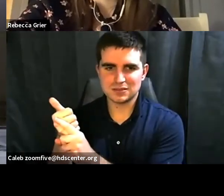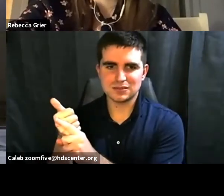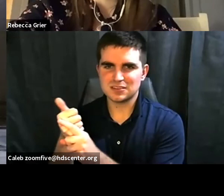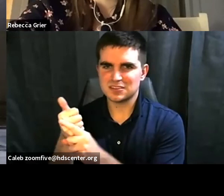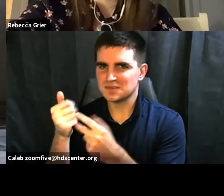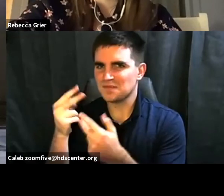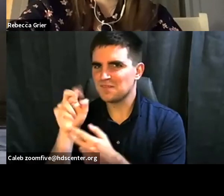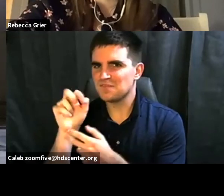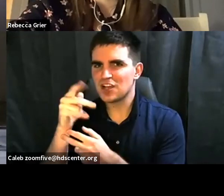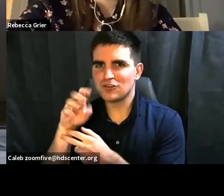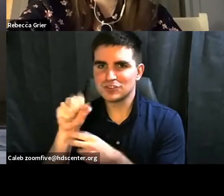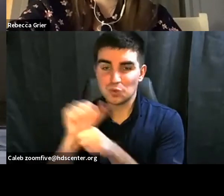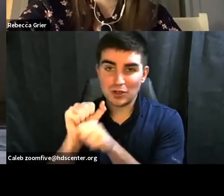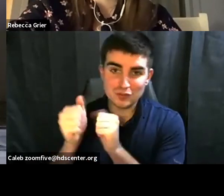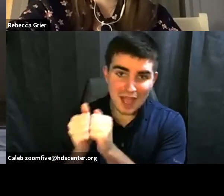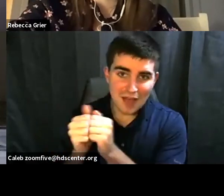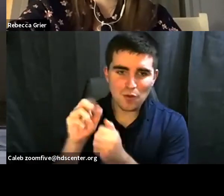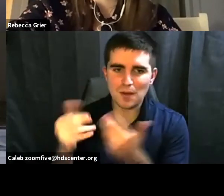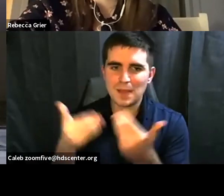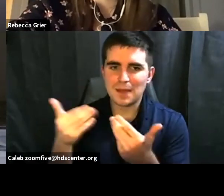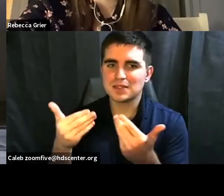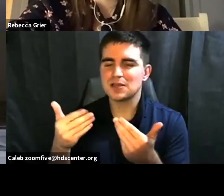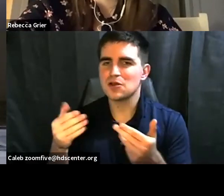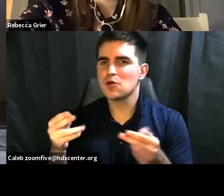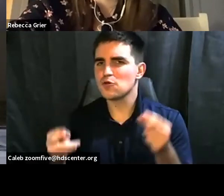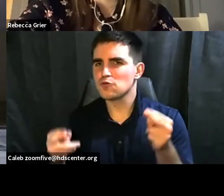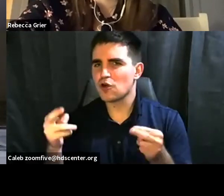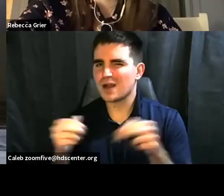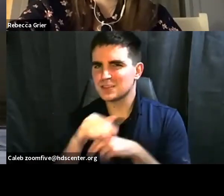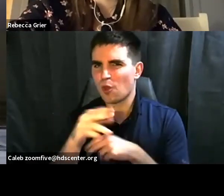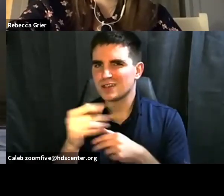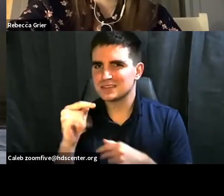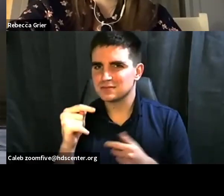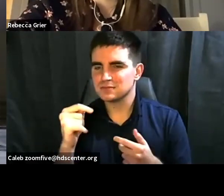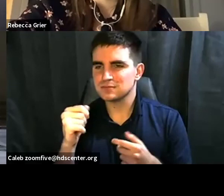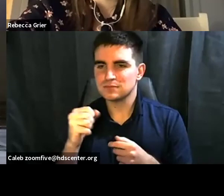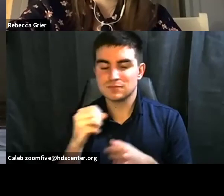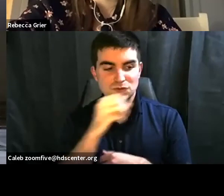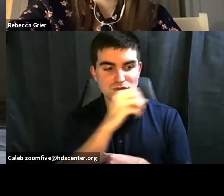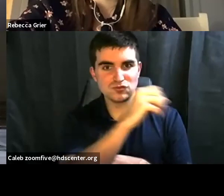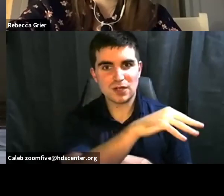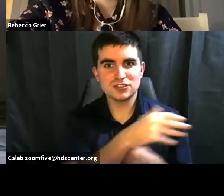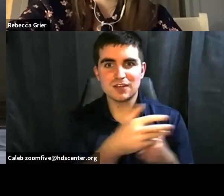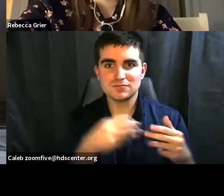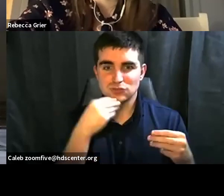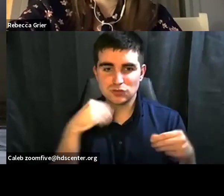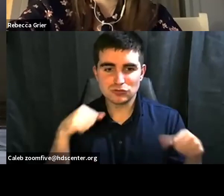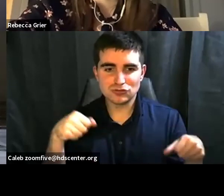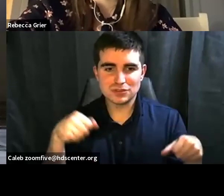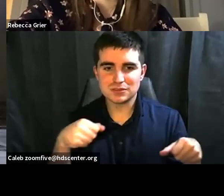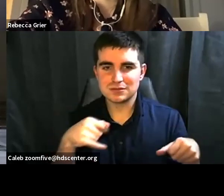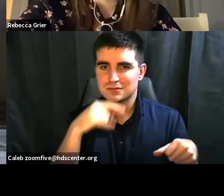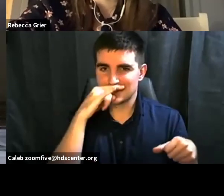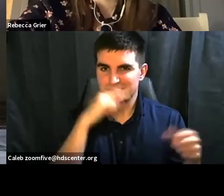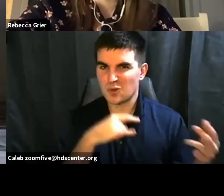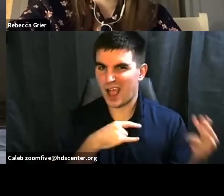vehicles working together, or maybe it's a robot that deploys and drops the groceries off, and the kids run out and get in the car,